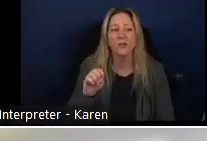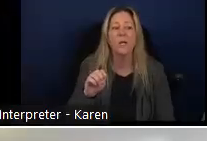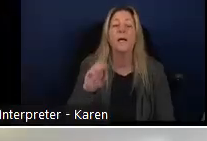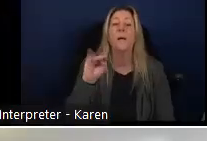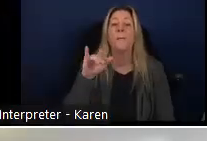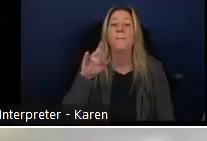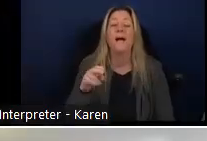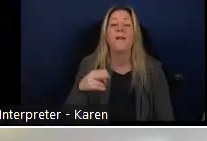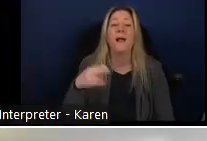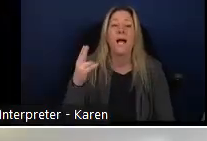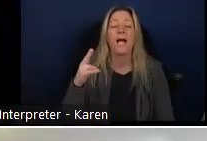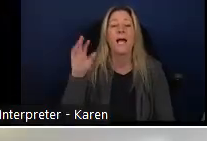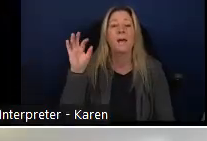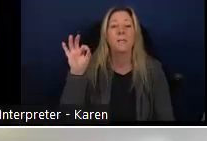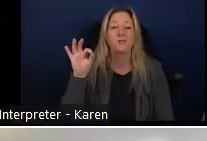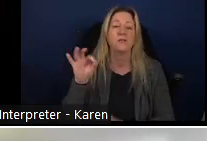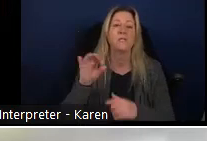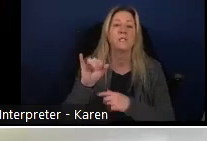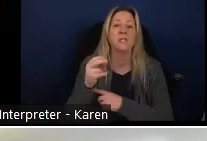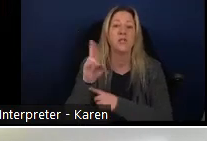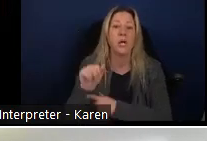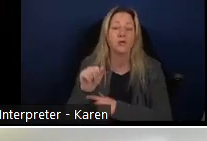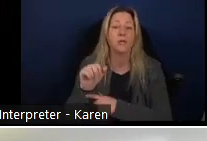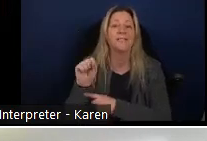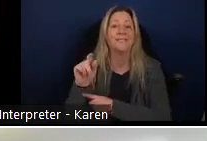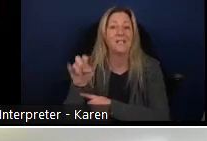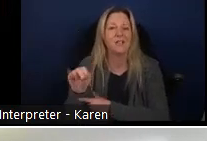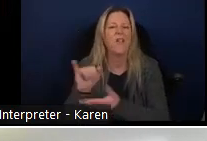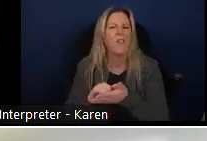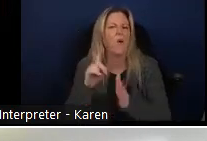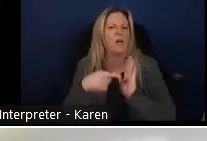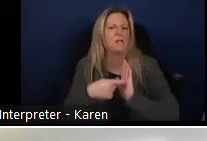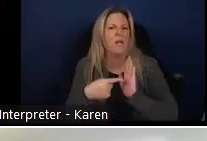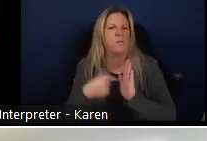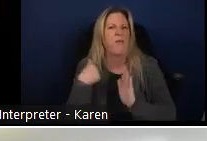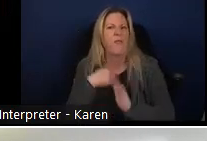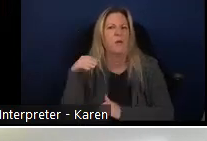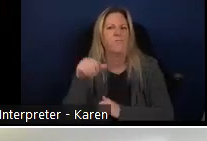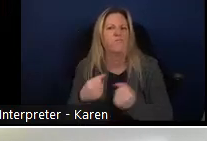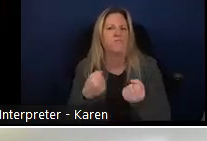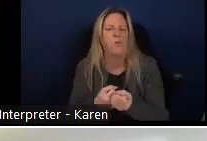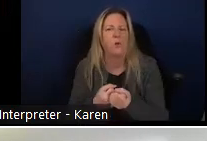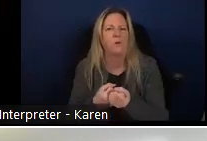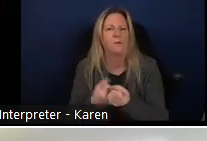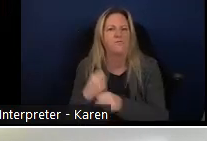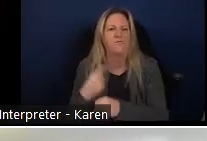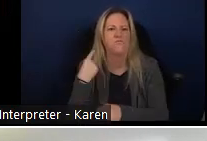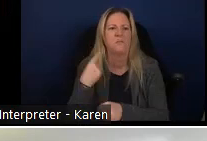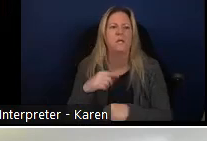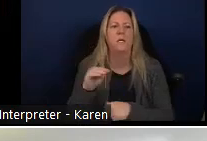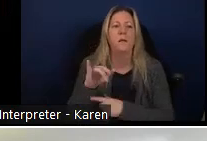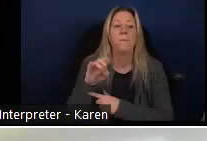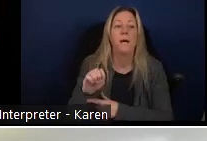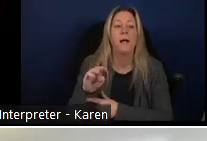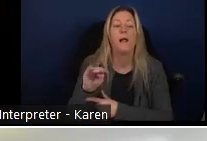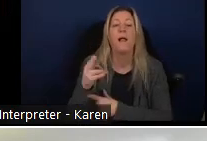an example of a public facility supported in 2021. Mile High Ministries Joshua Station is